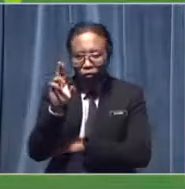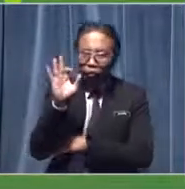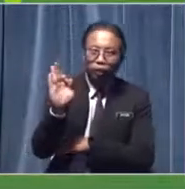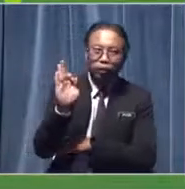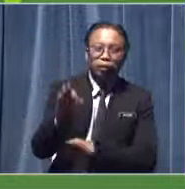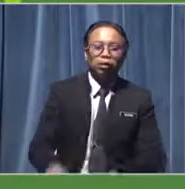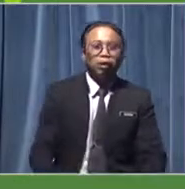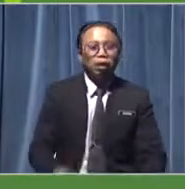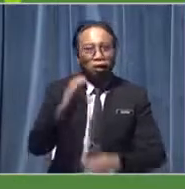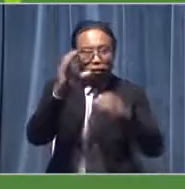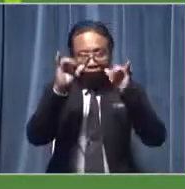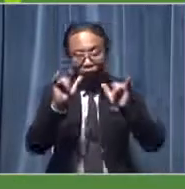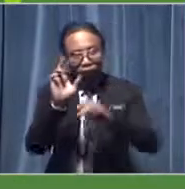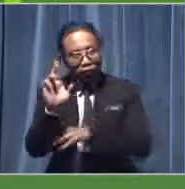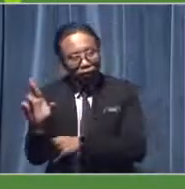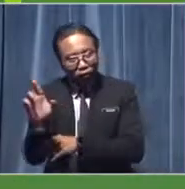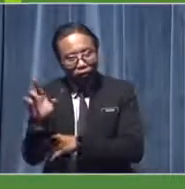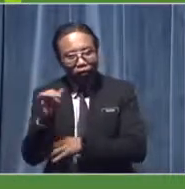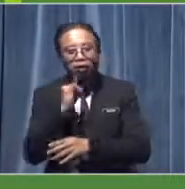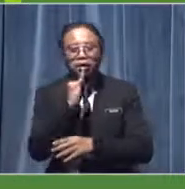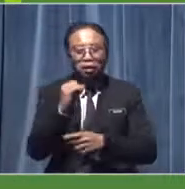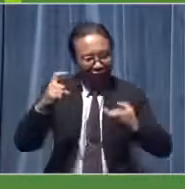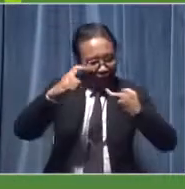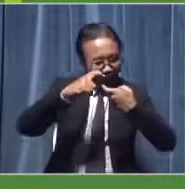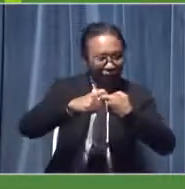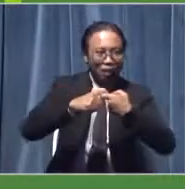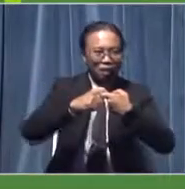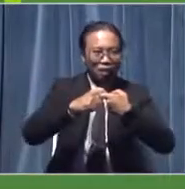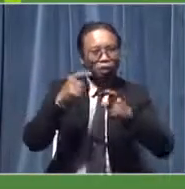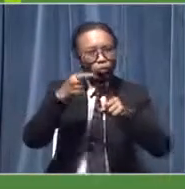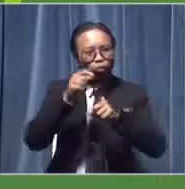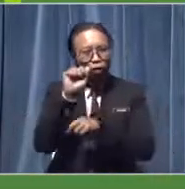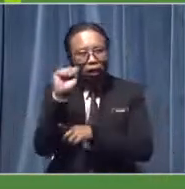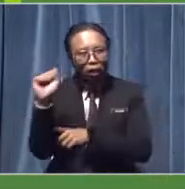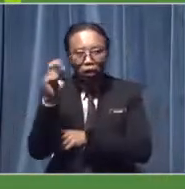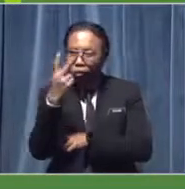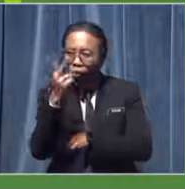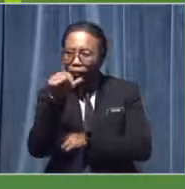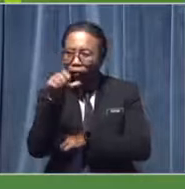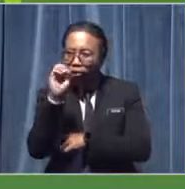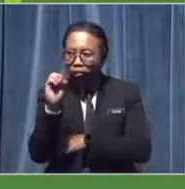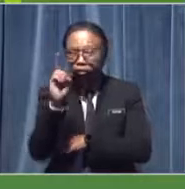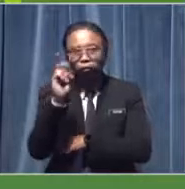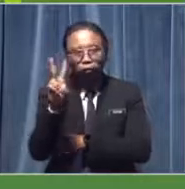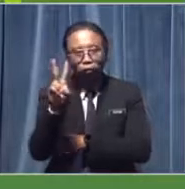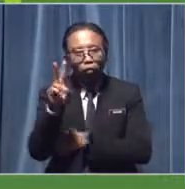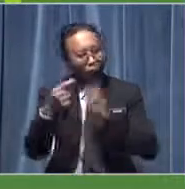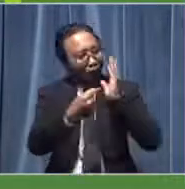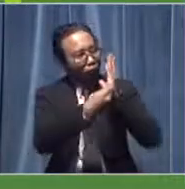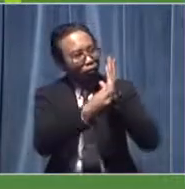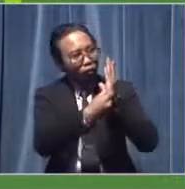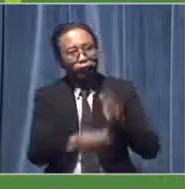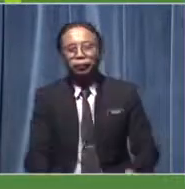microfarad capacitor is connected to a 12.0 volt